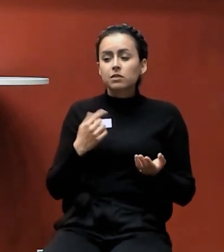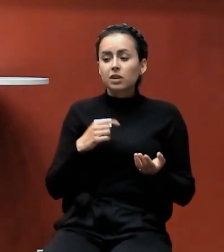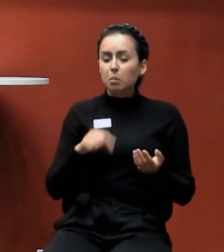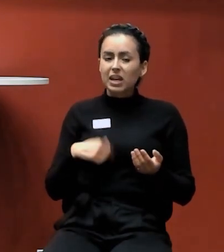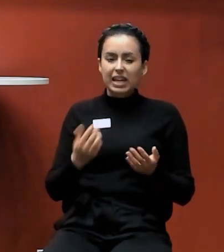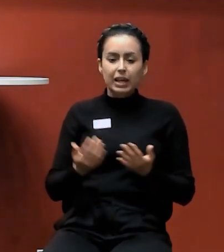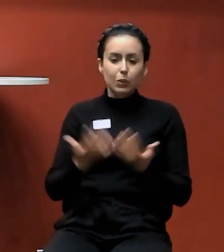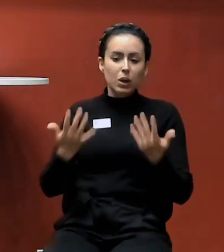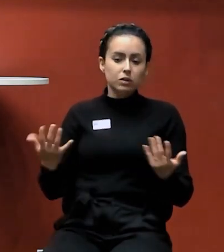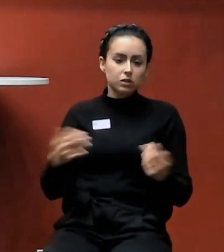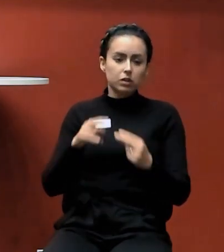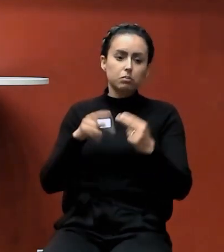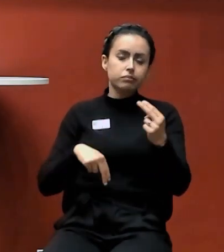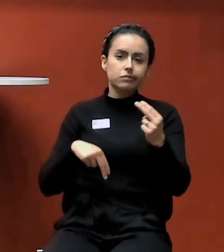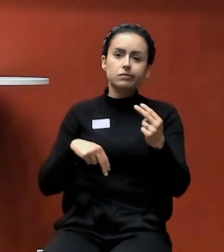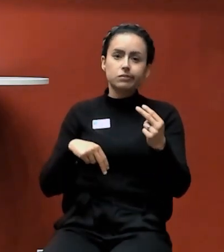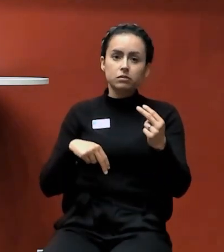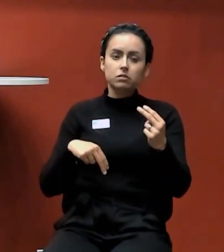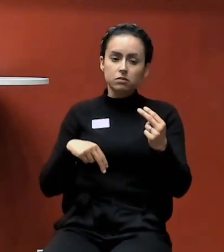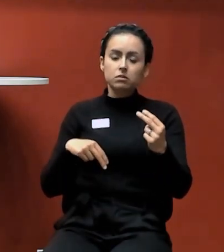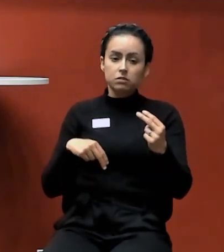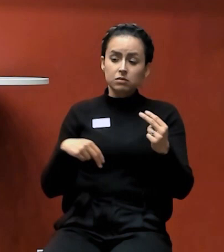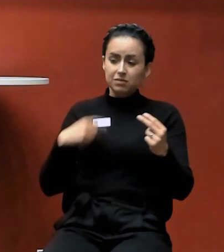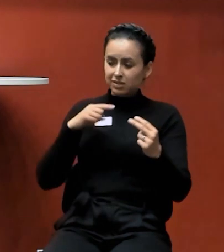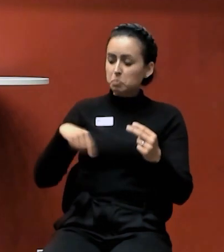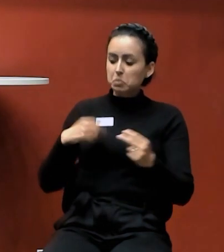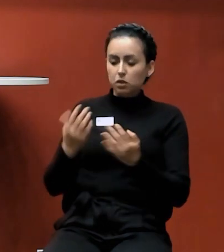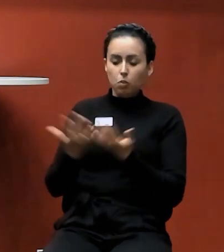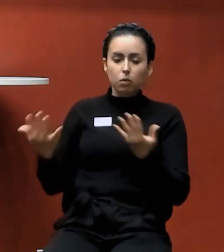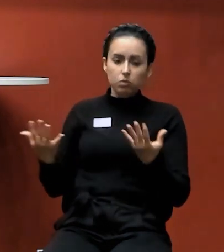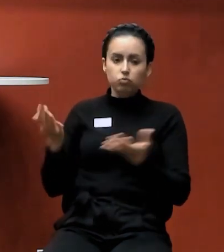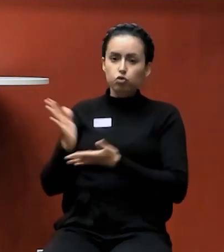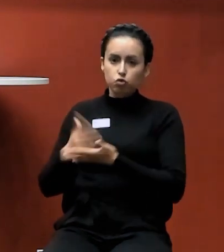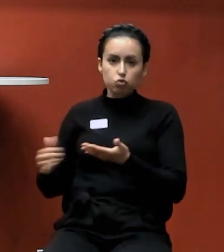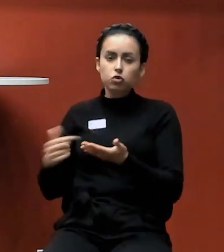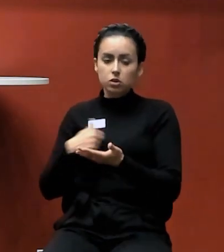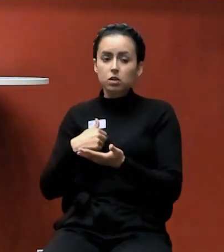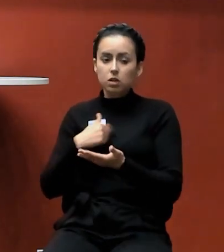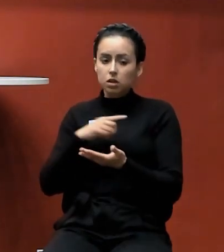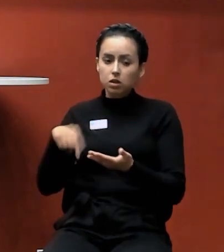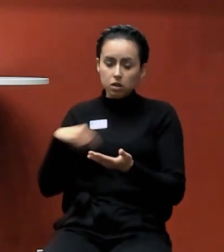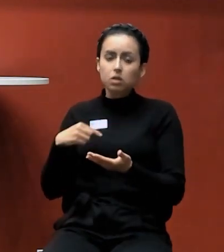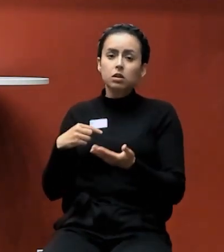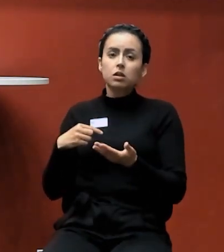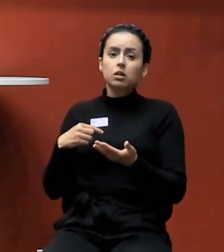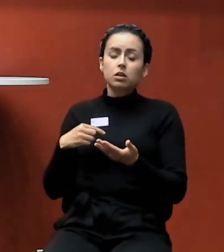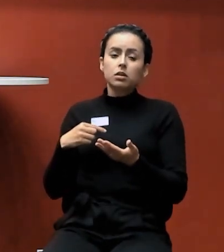nature, like Adam says, like we are part of the nature. The more you give